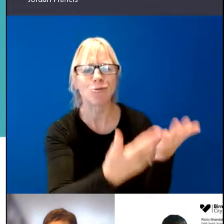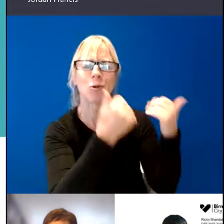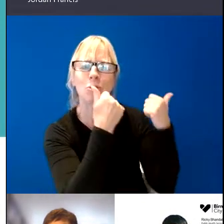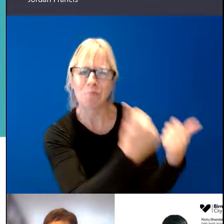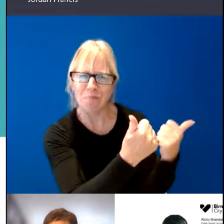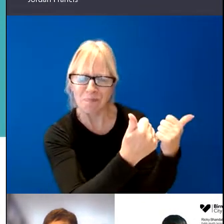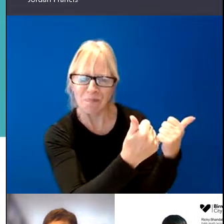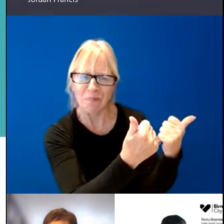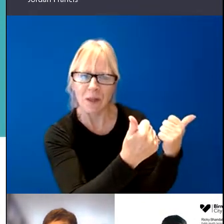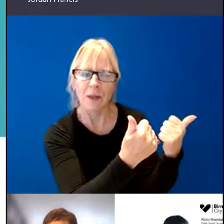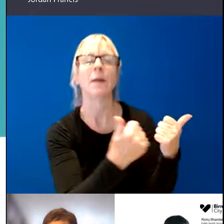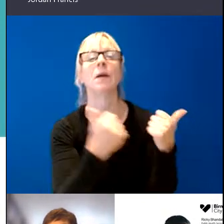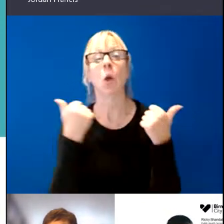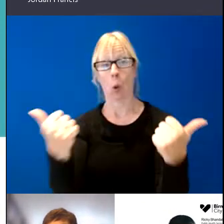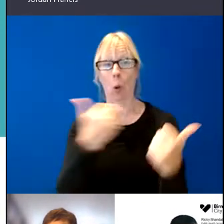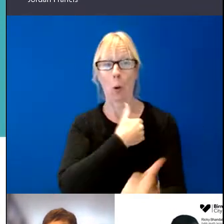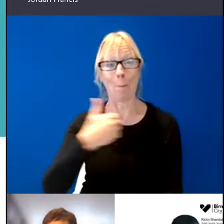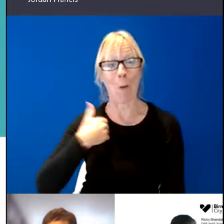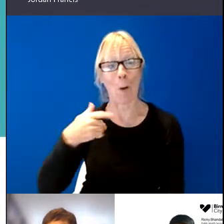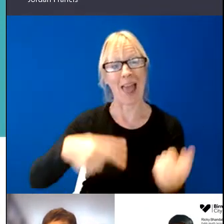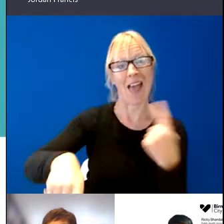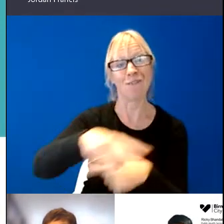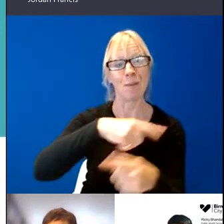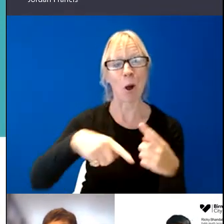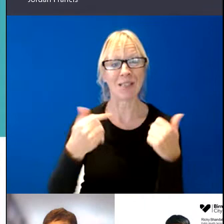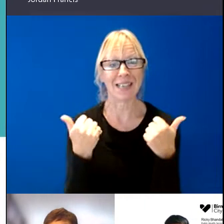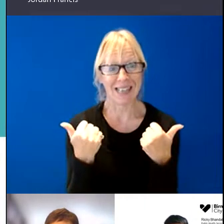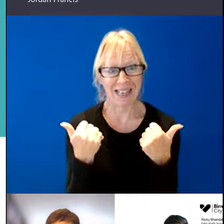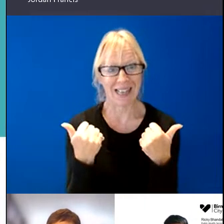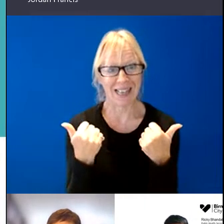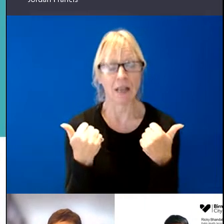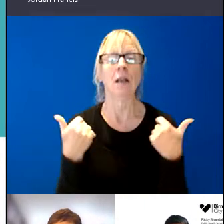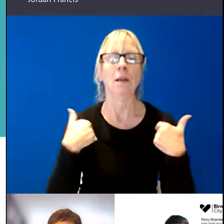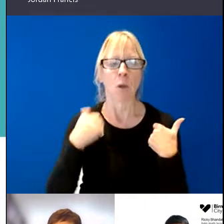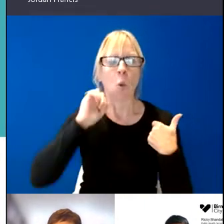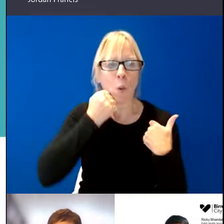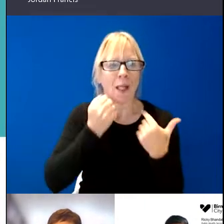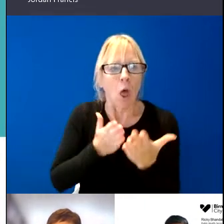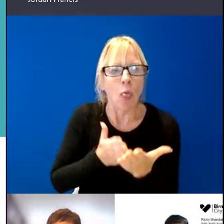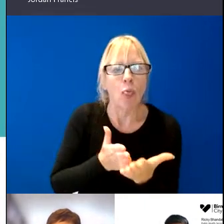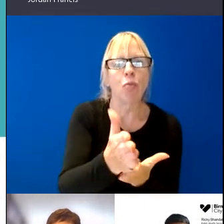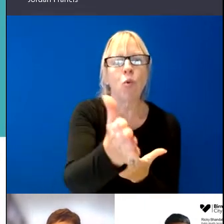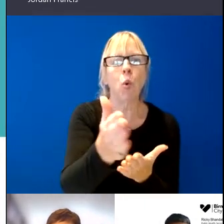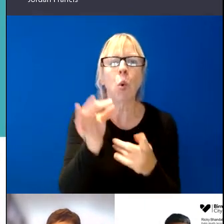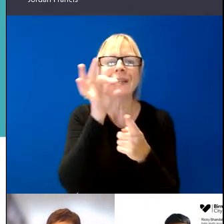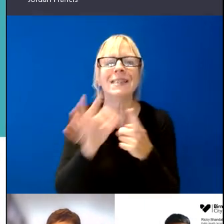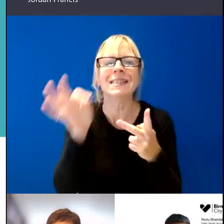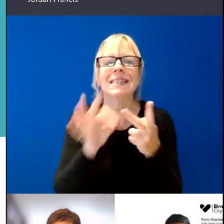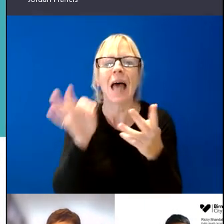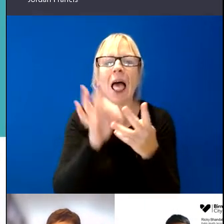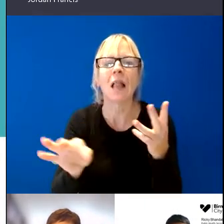intro. Good morning, everybody. I'm going to be going through some of the details in the profiles over the